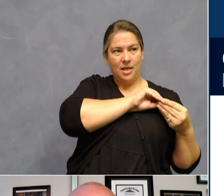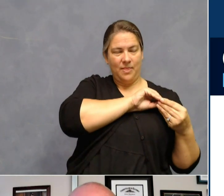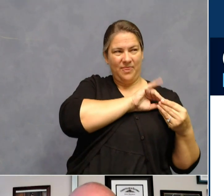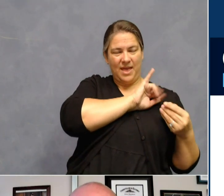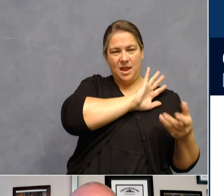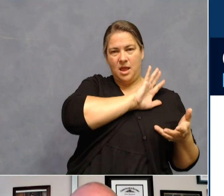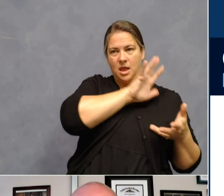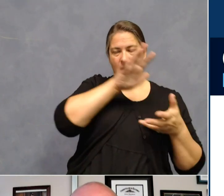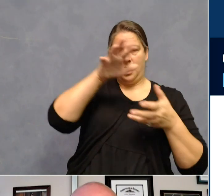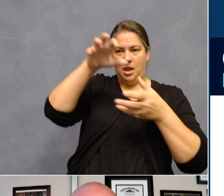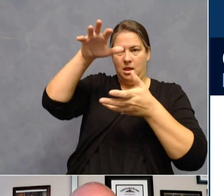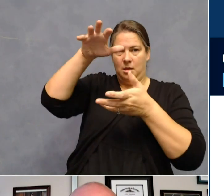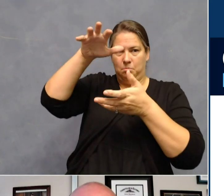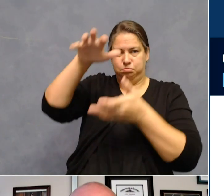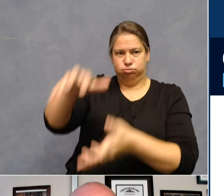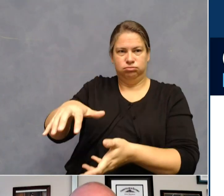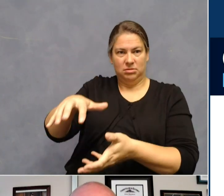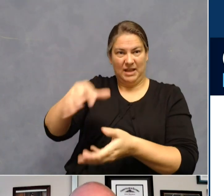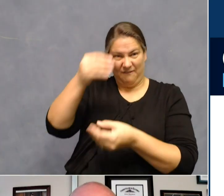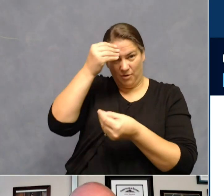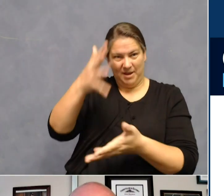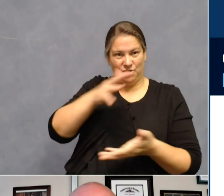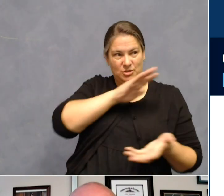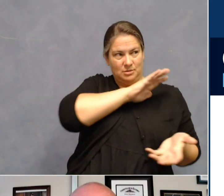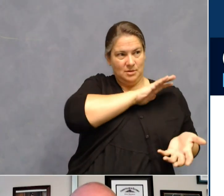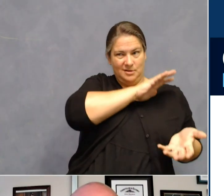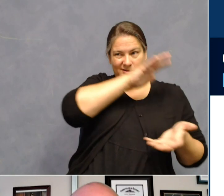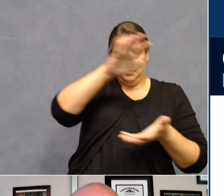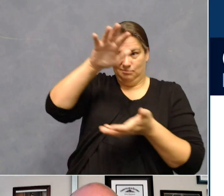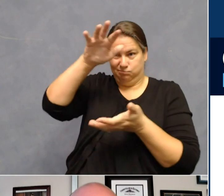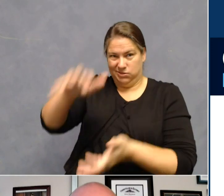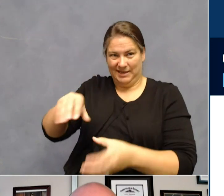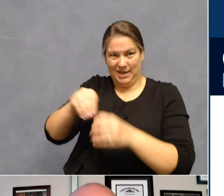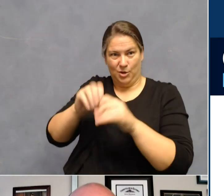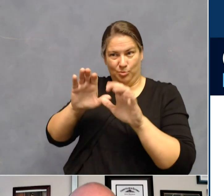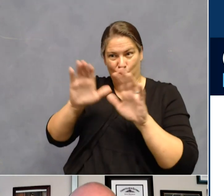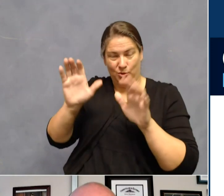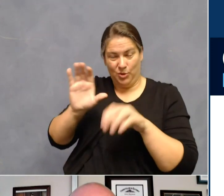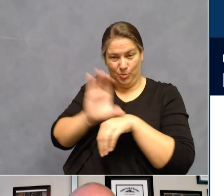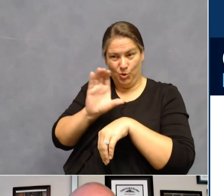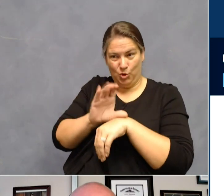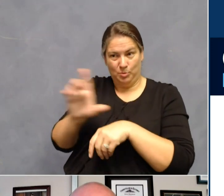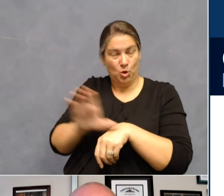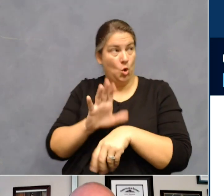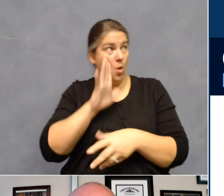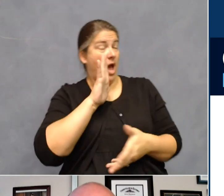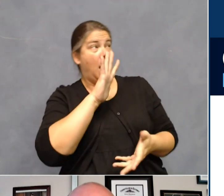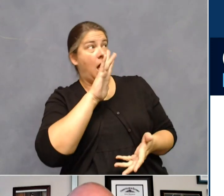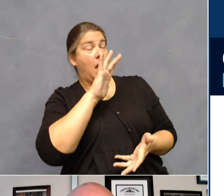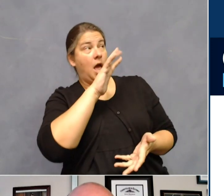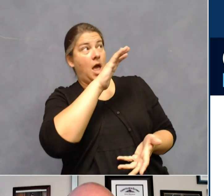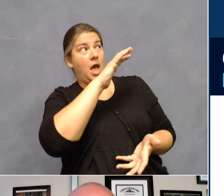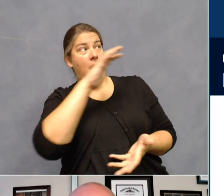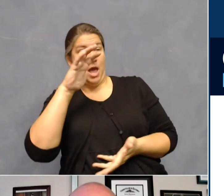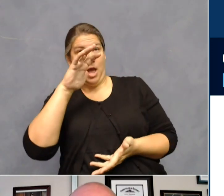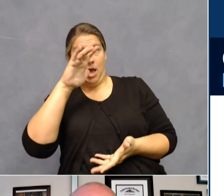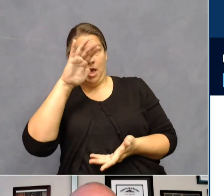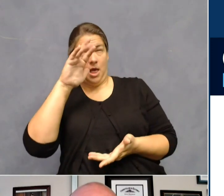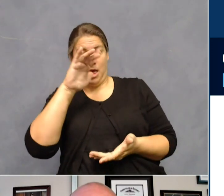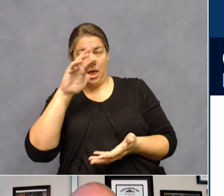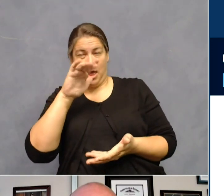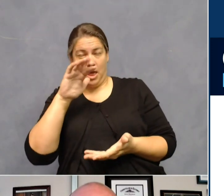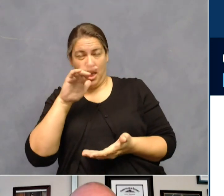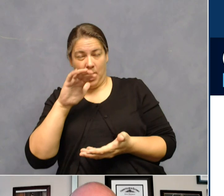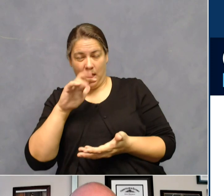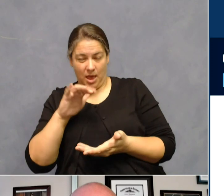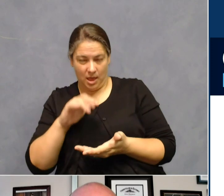important because this measurement, this positivity rate, is supposed to be a 7-day trailing average of